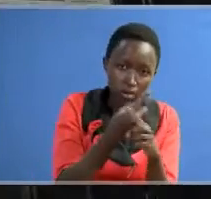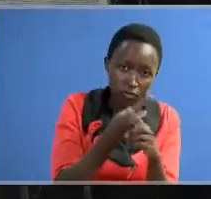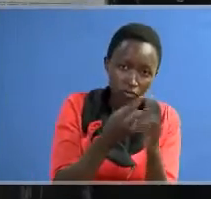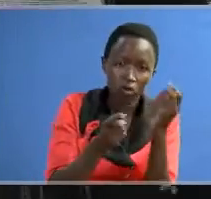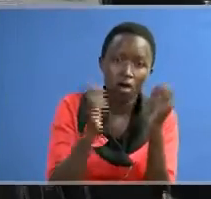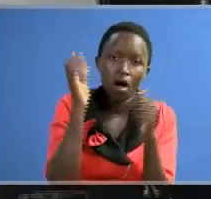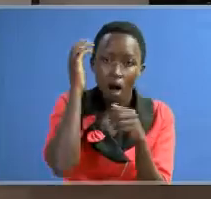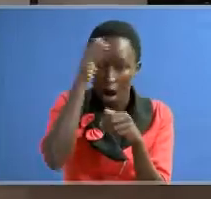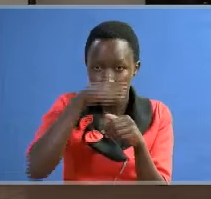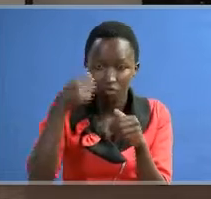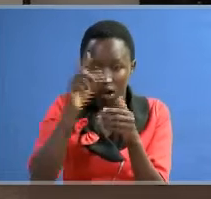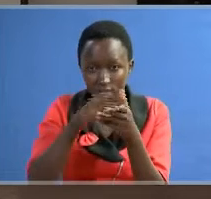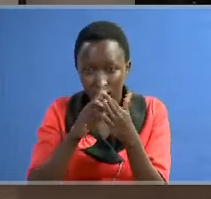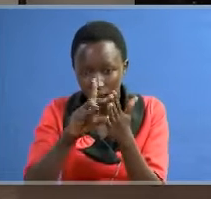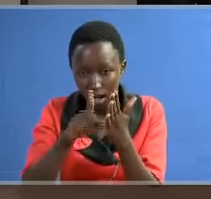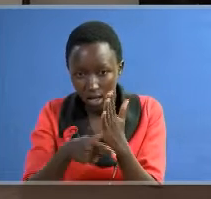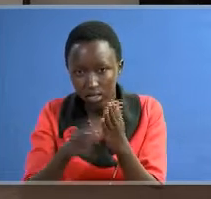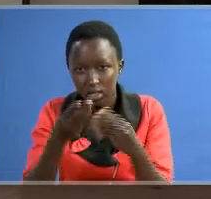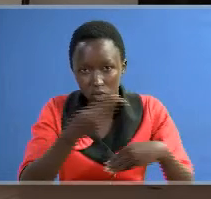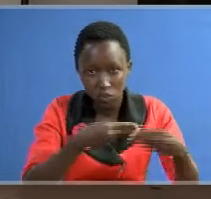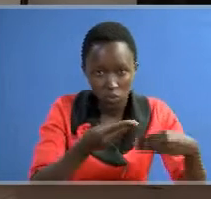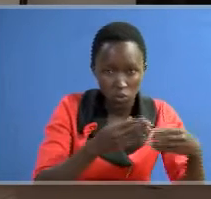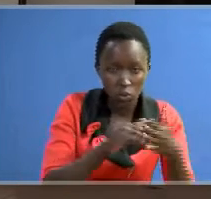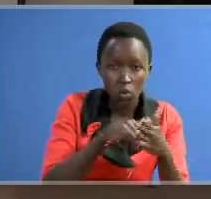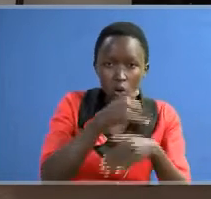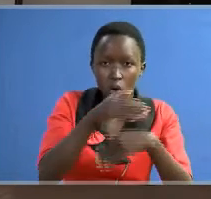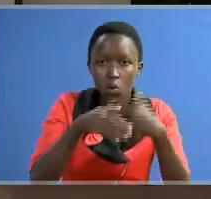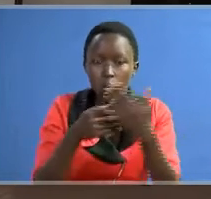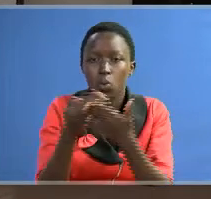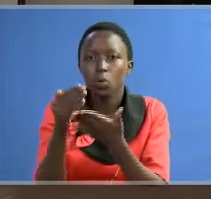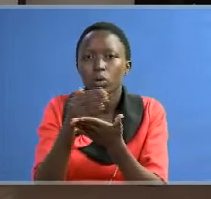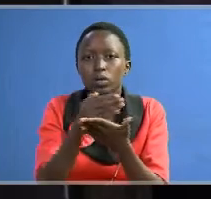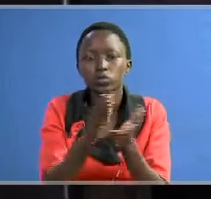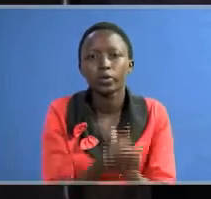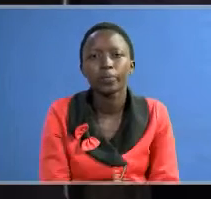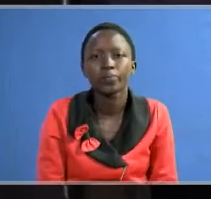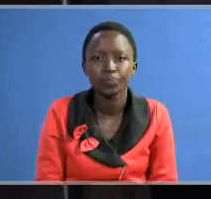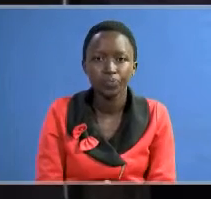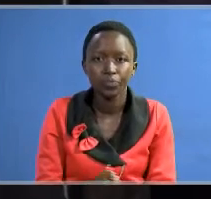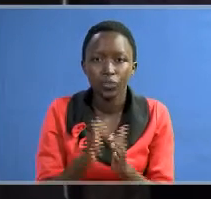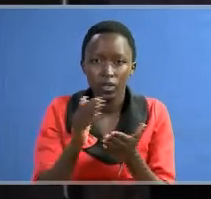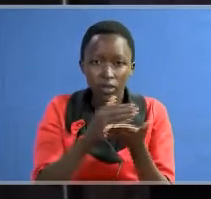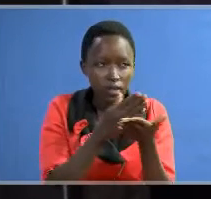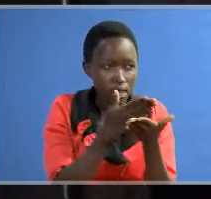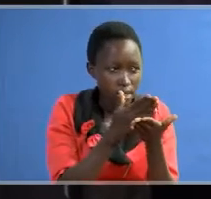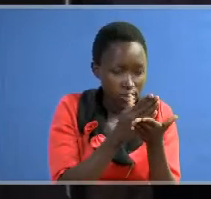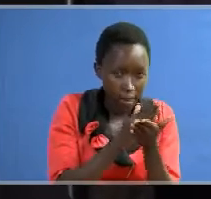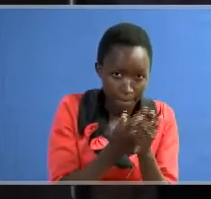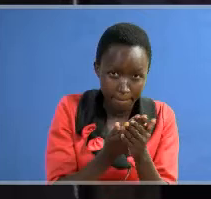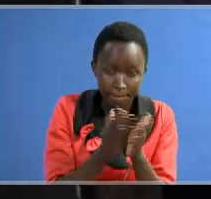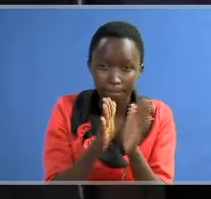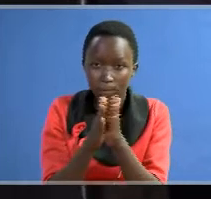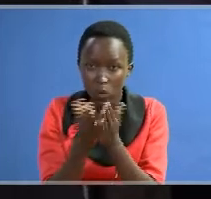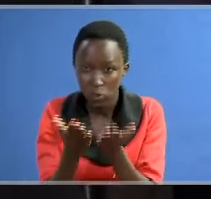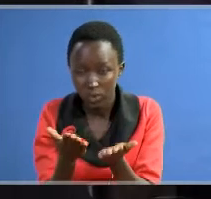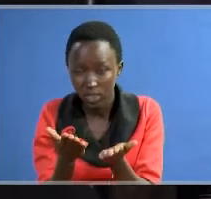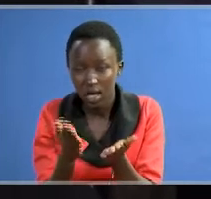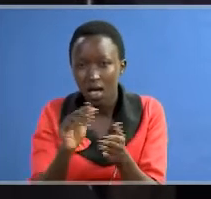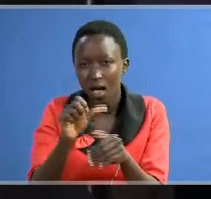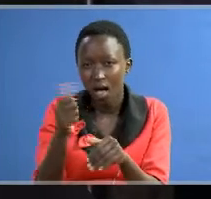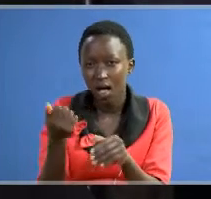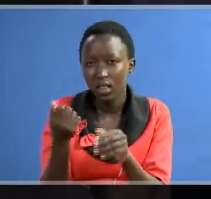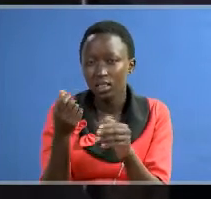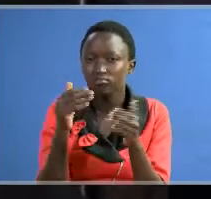za Kiafrika na baadaye kuuzia serikali mkusanyiko wa bidhaa hizi. In collection of some of the books and some of